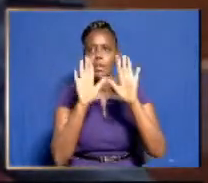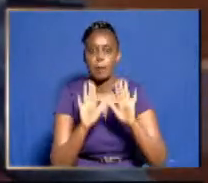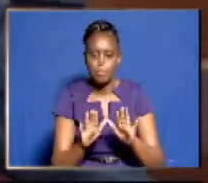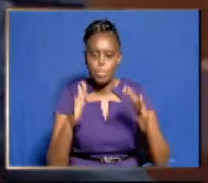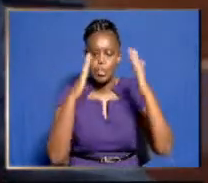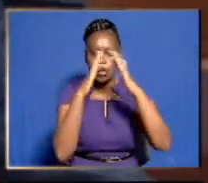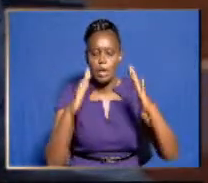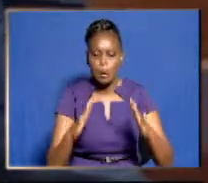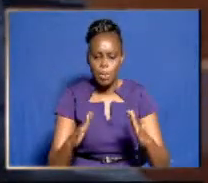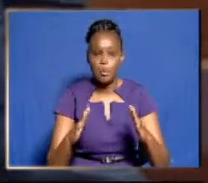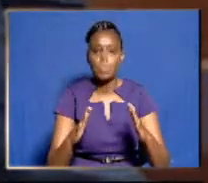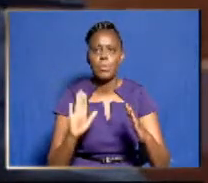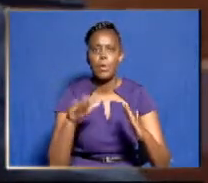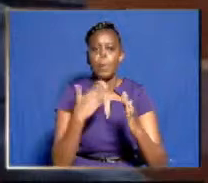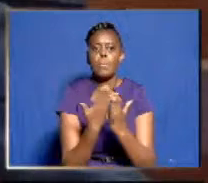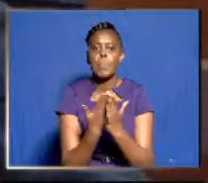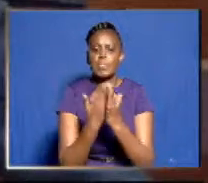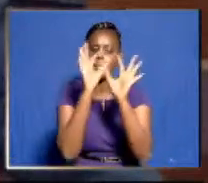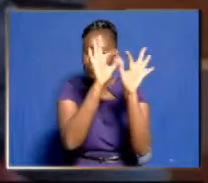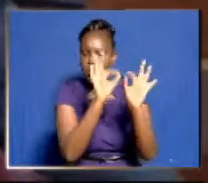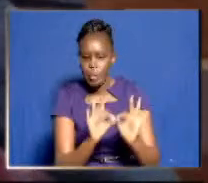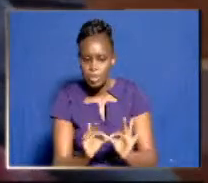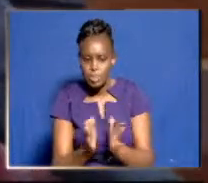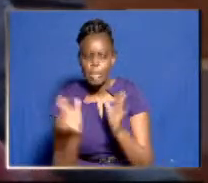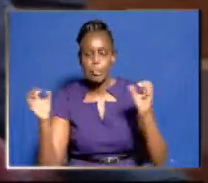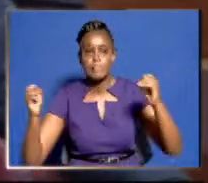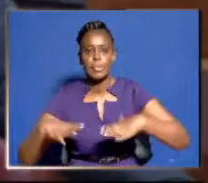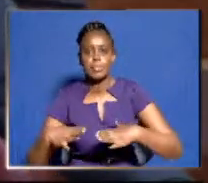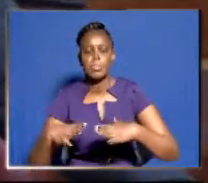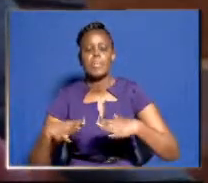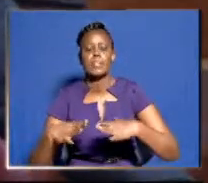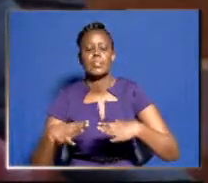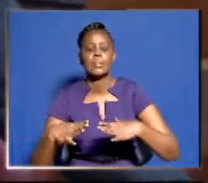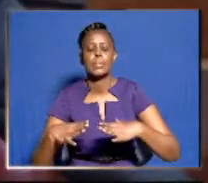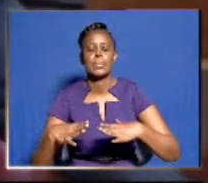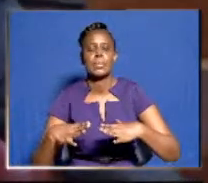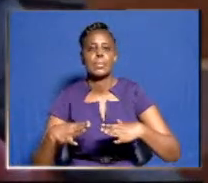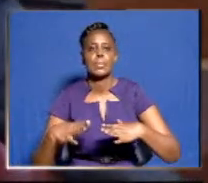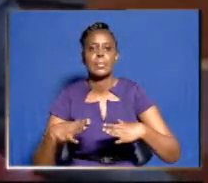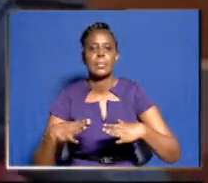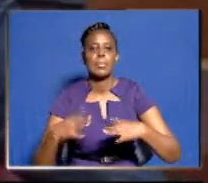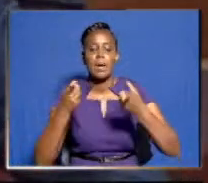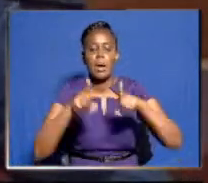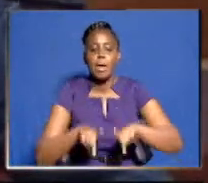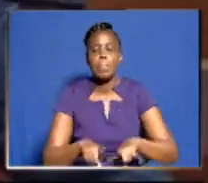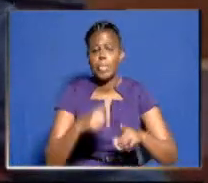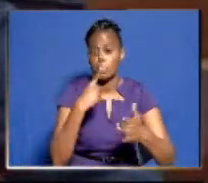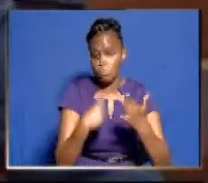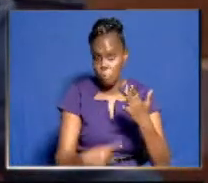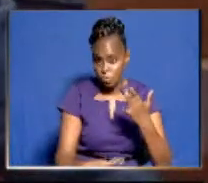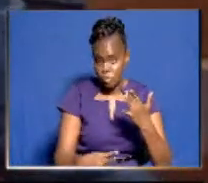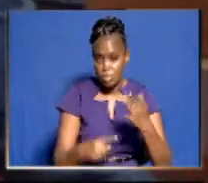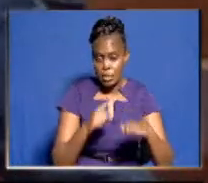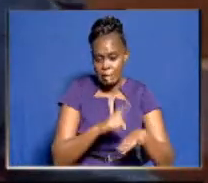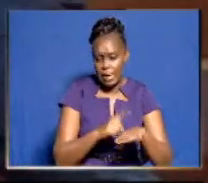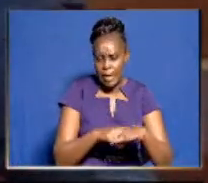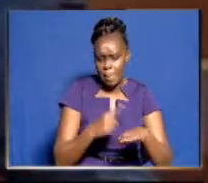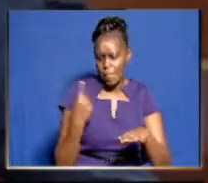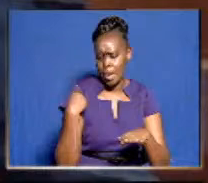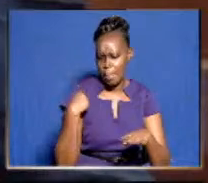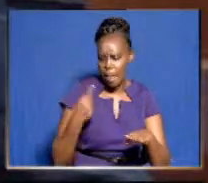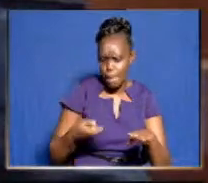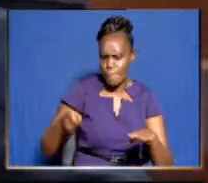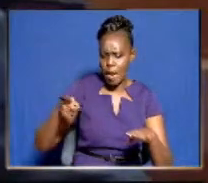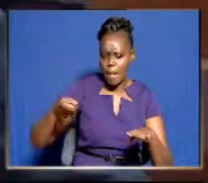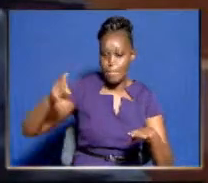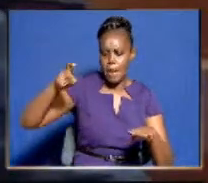House for purposes of accountability and transparency. And Mr. Speaker, what is happening when these figures keep on moving up, then